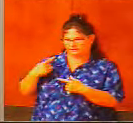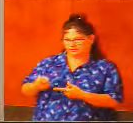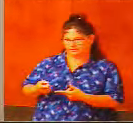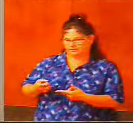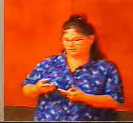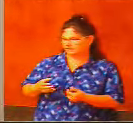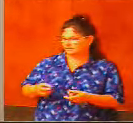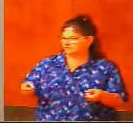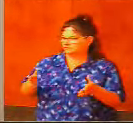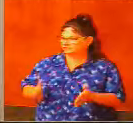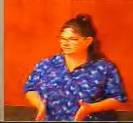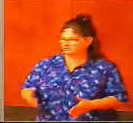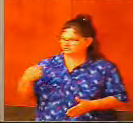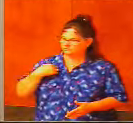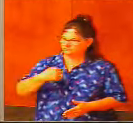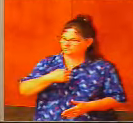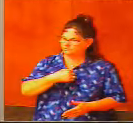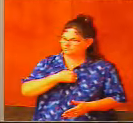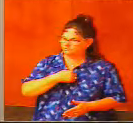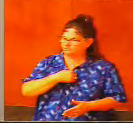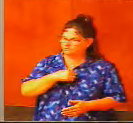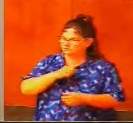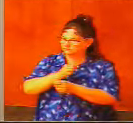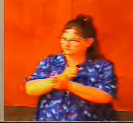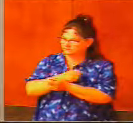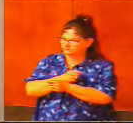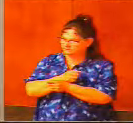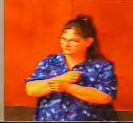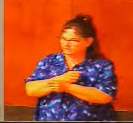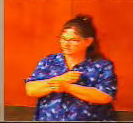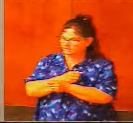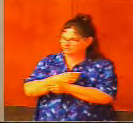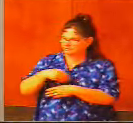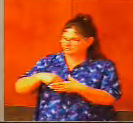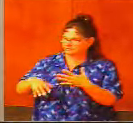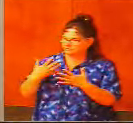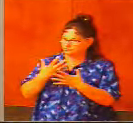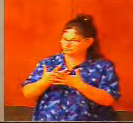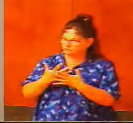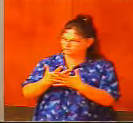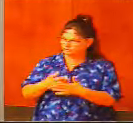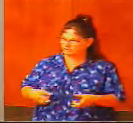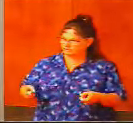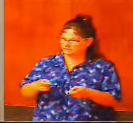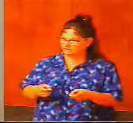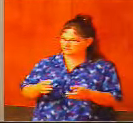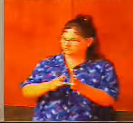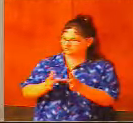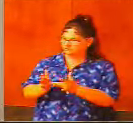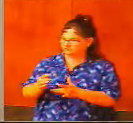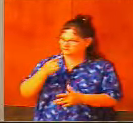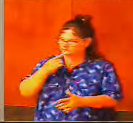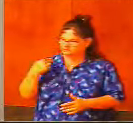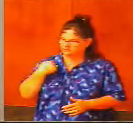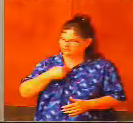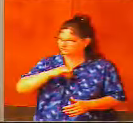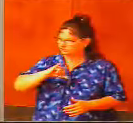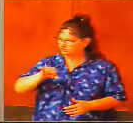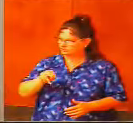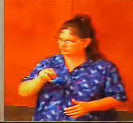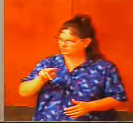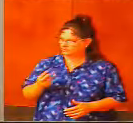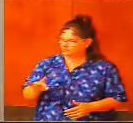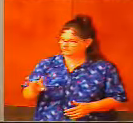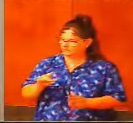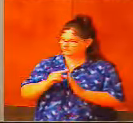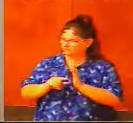As sinners, we have been enslaved and imprisoned by sin. Jesus tells us in John 8, verse